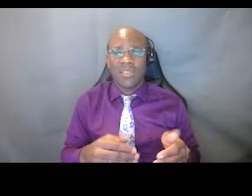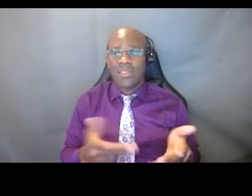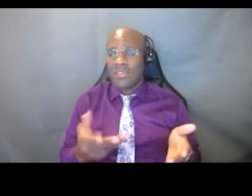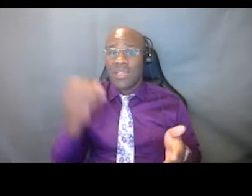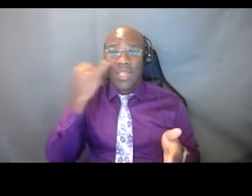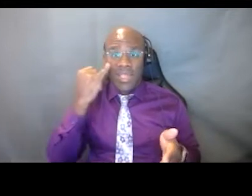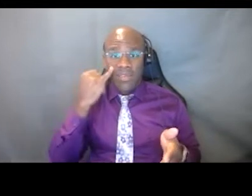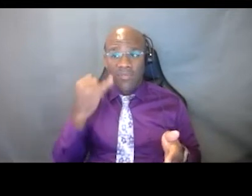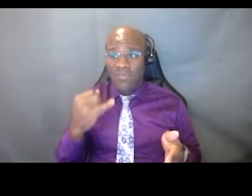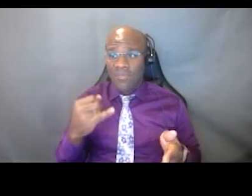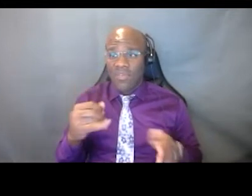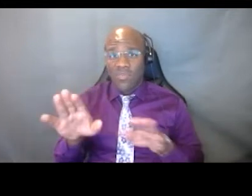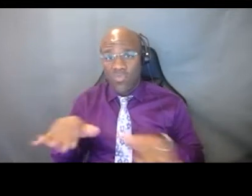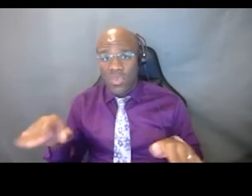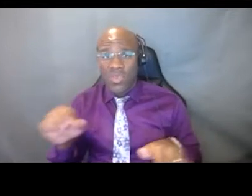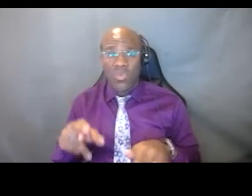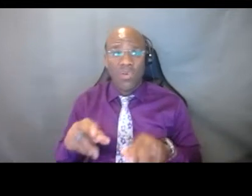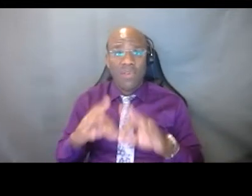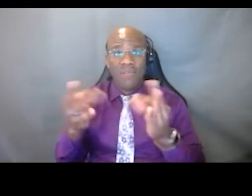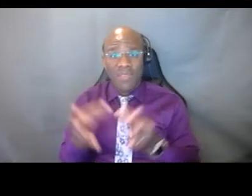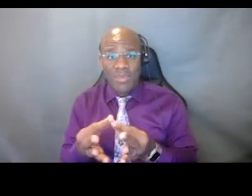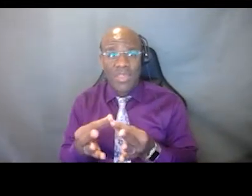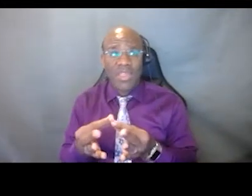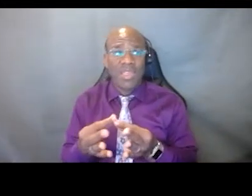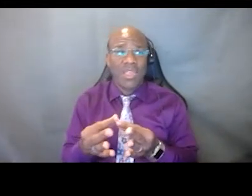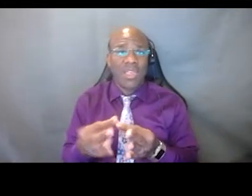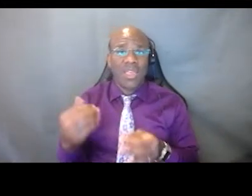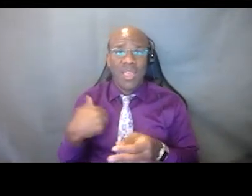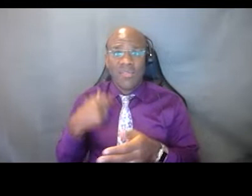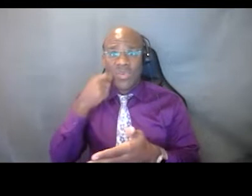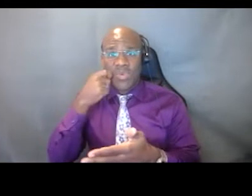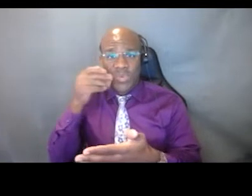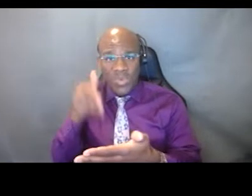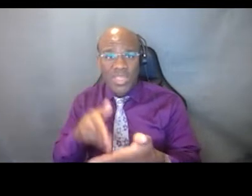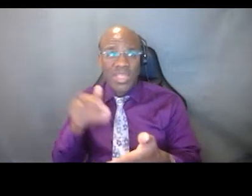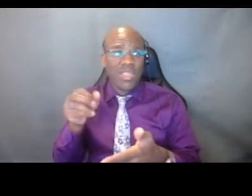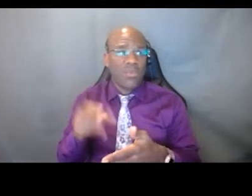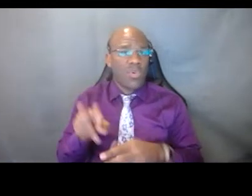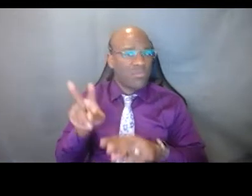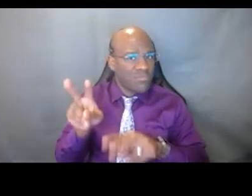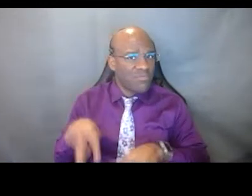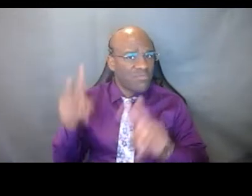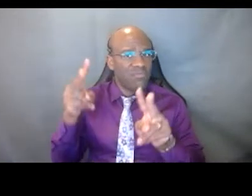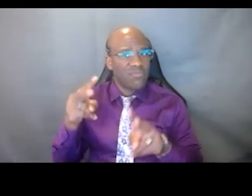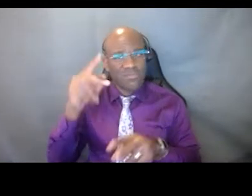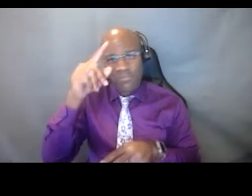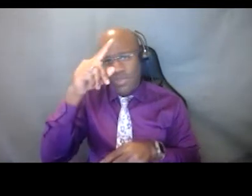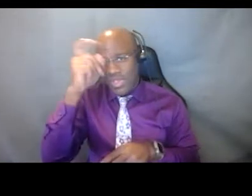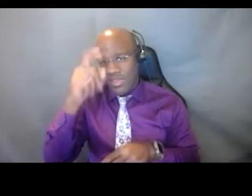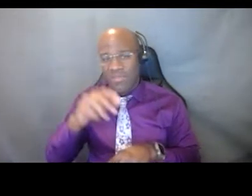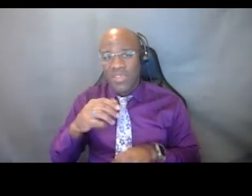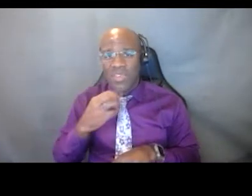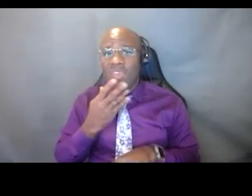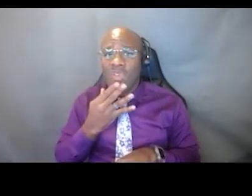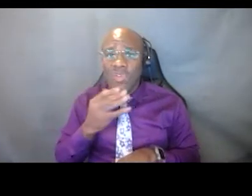they're being treated differently because of their color of their skin. We also talked about discipline and kids being kicked out, not necessarily